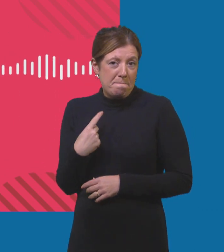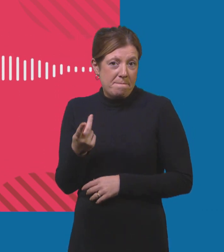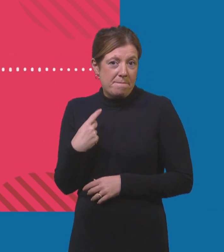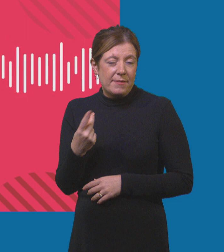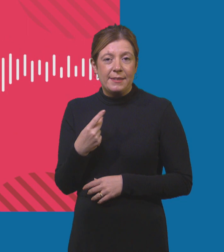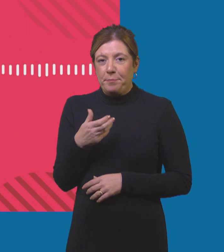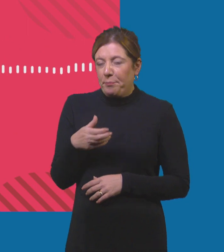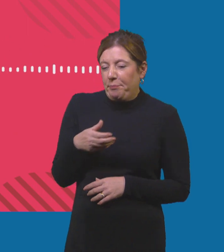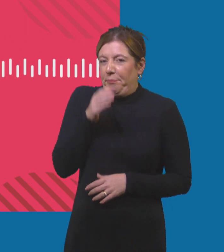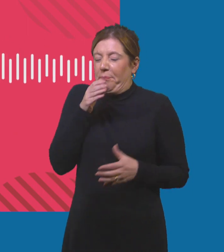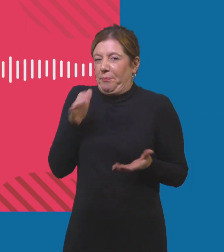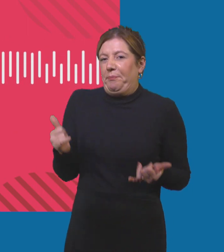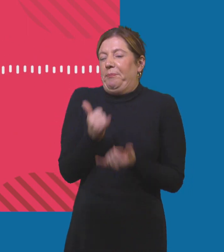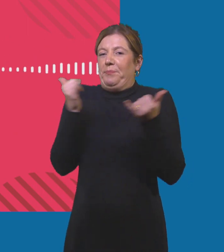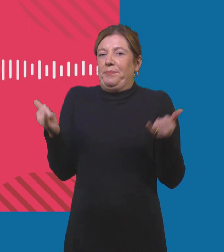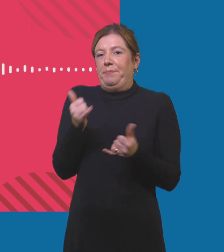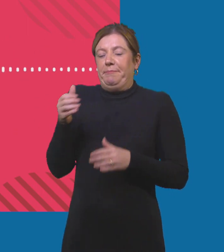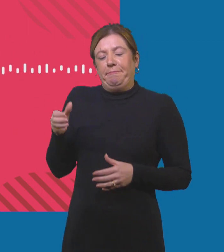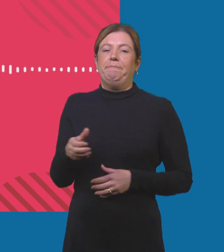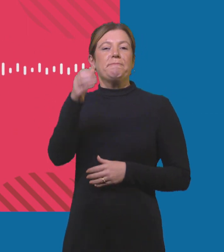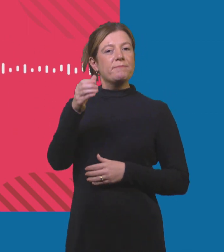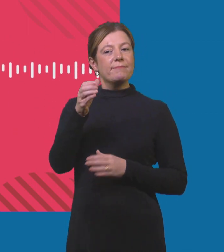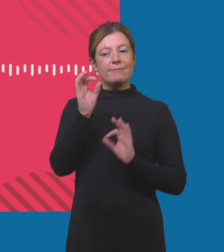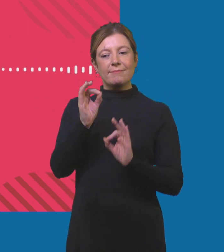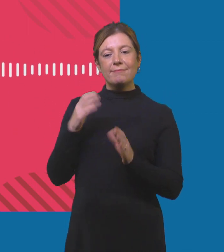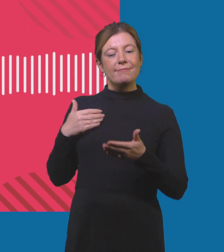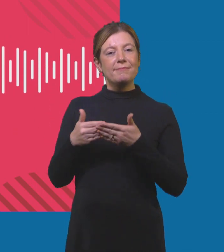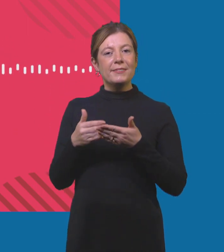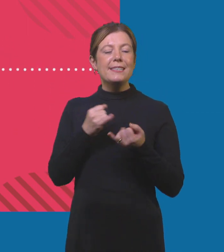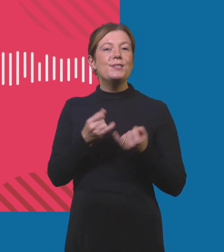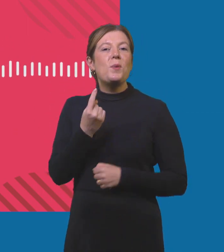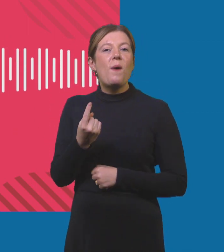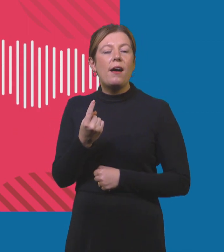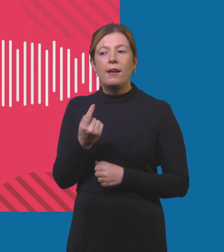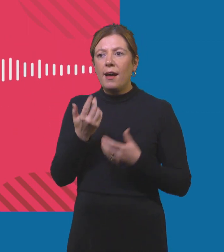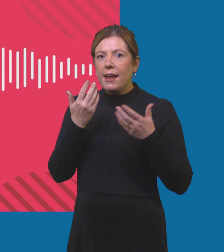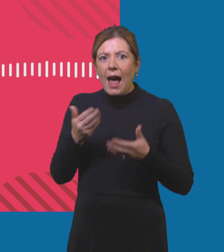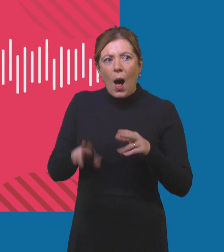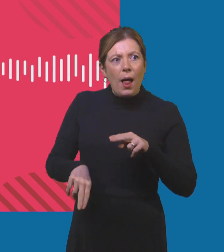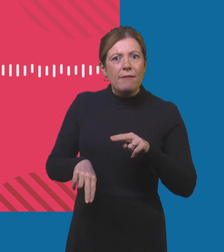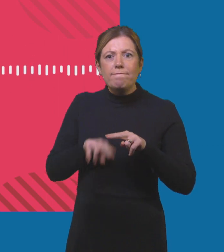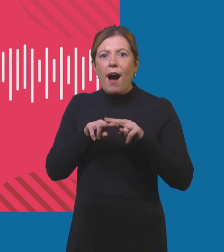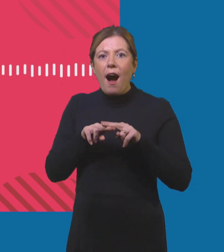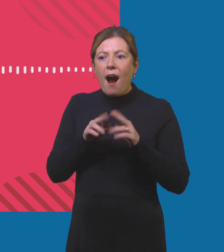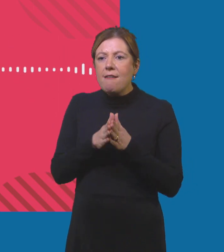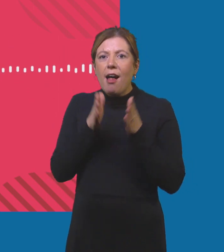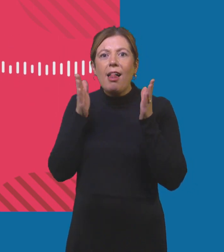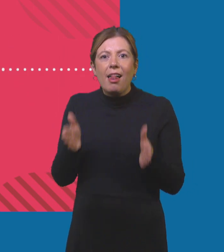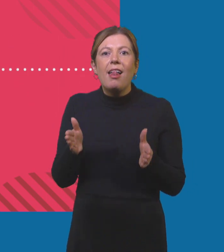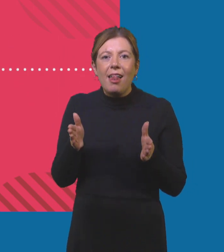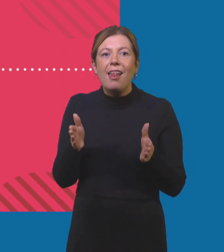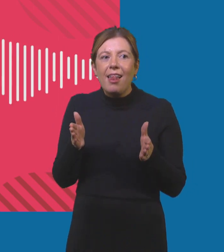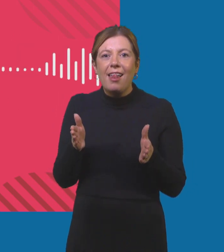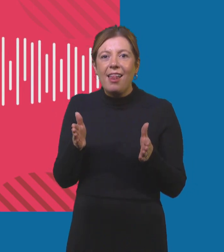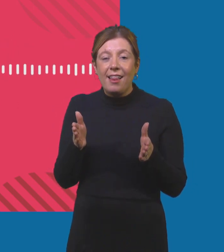little drinky poos. to cheers to an excellent season 1. So, on to our last reasons to be cheerful for this